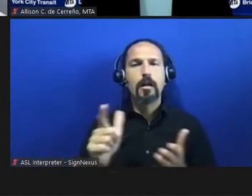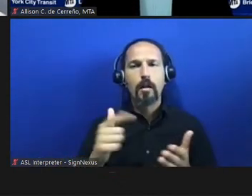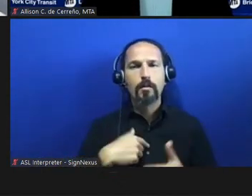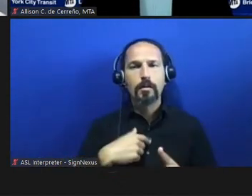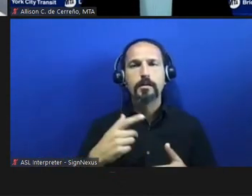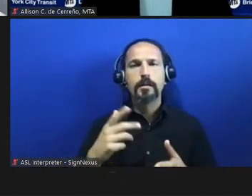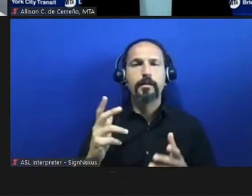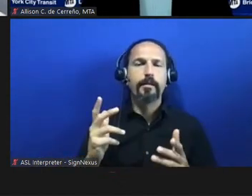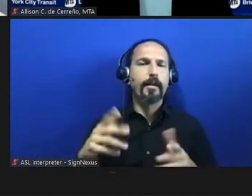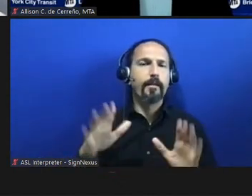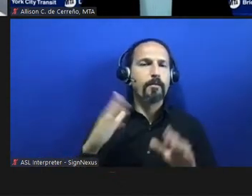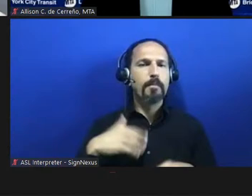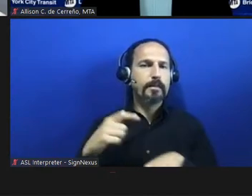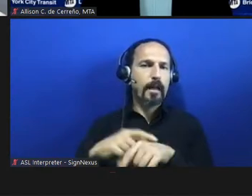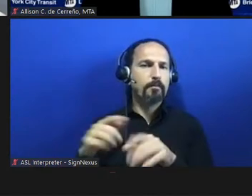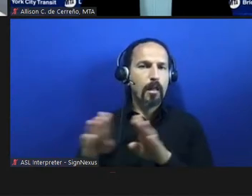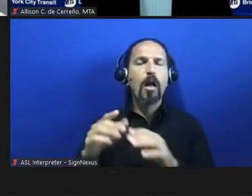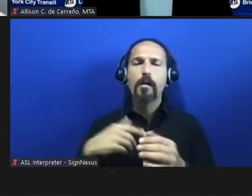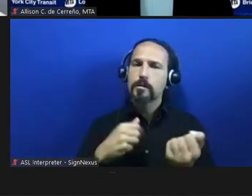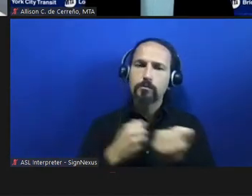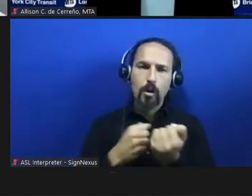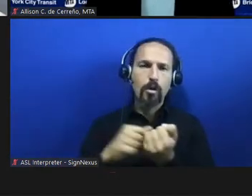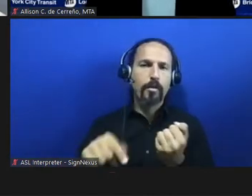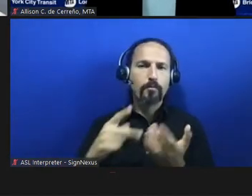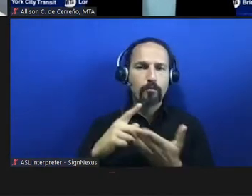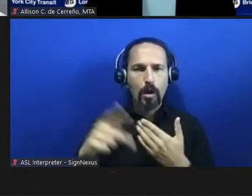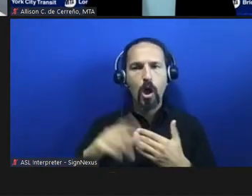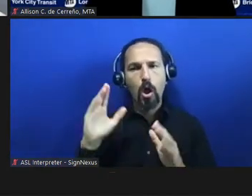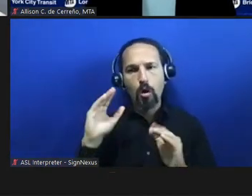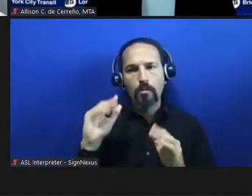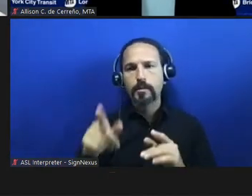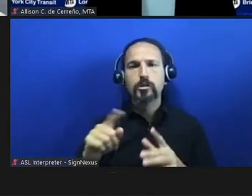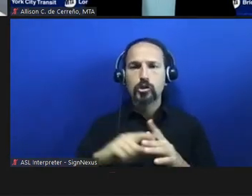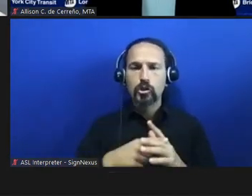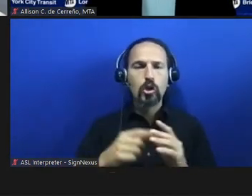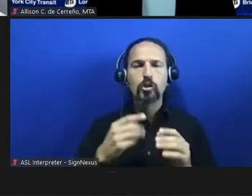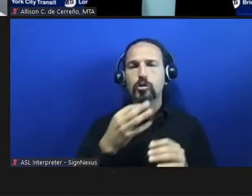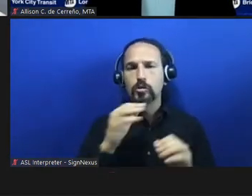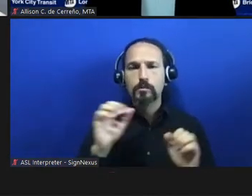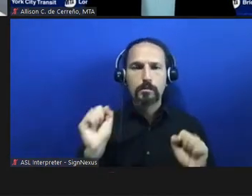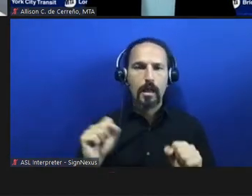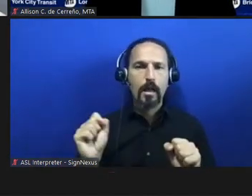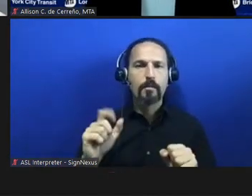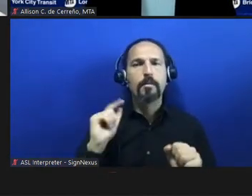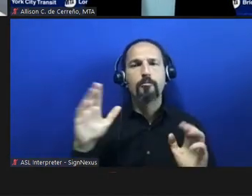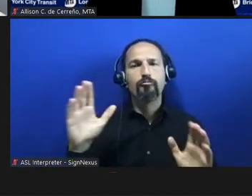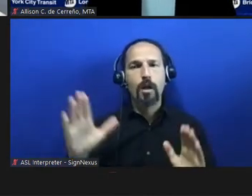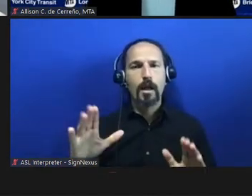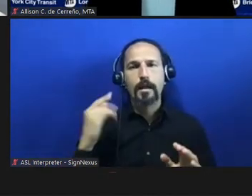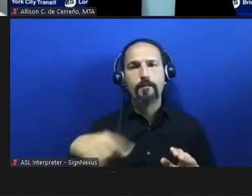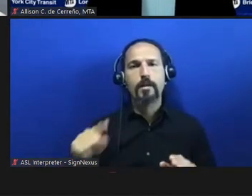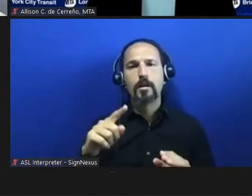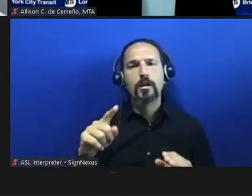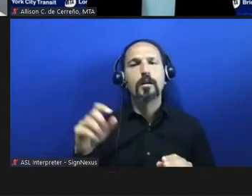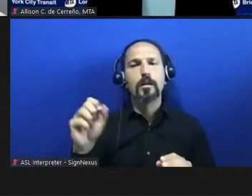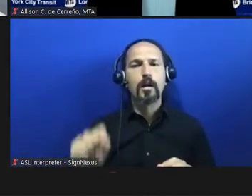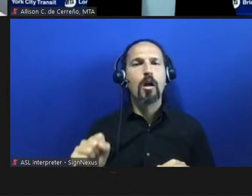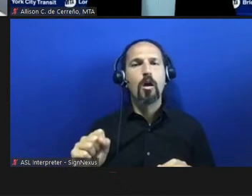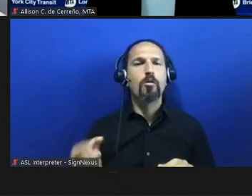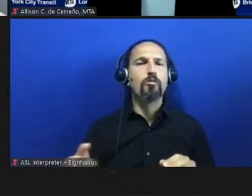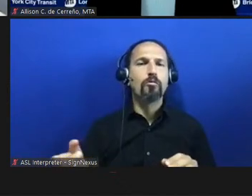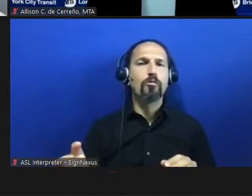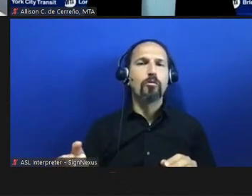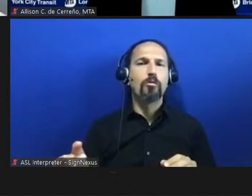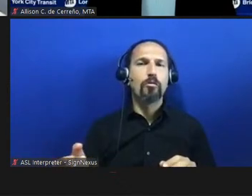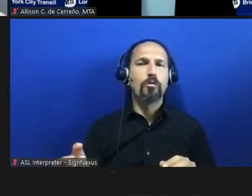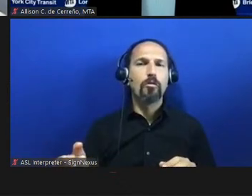rest of my time I'm strongly in favor of this program and I hope it gets implemented as soon as possible and it would be great if we could raise the the court